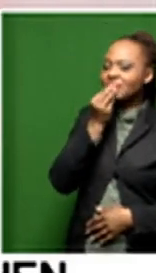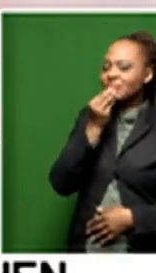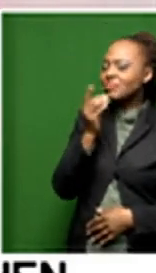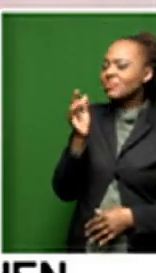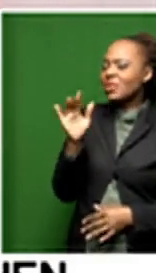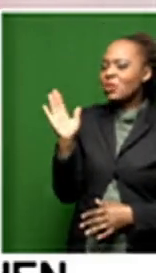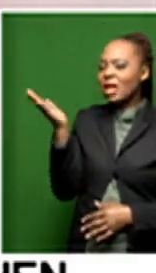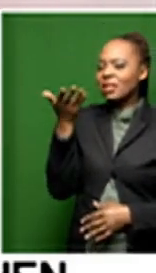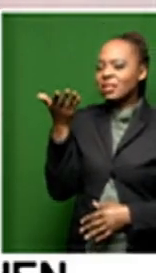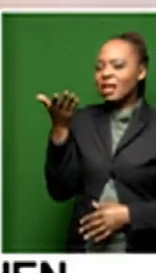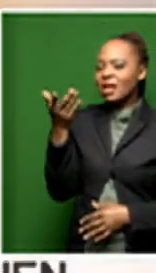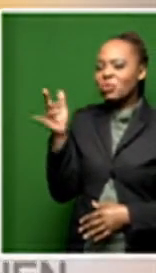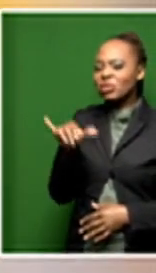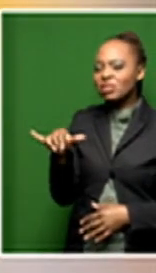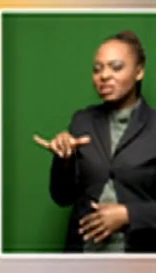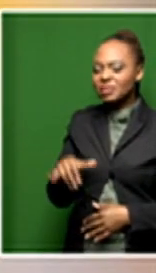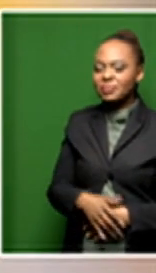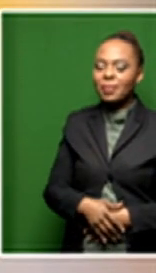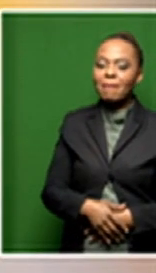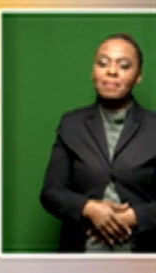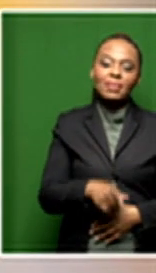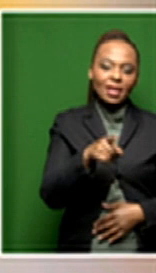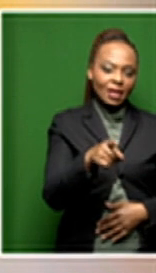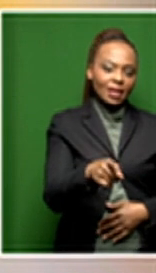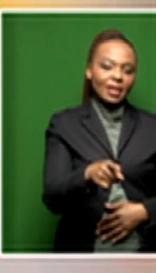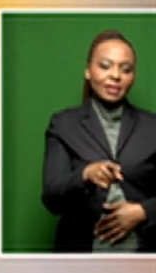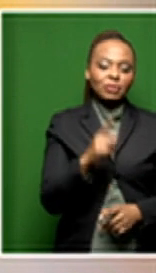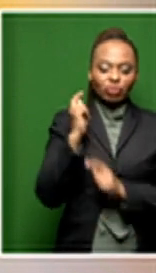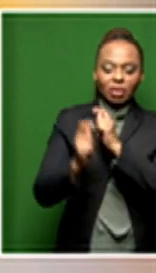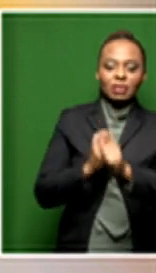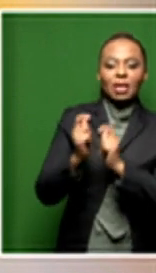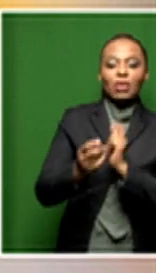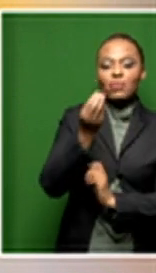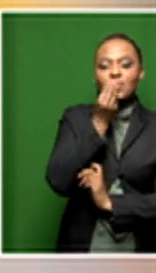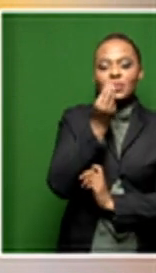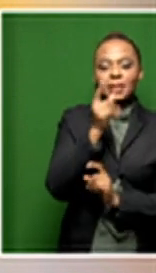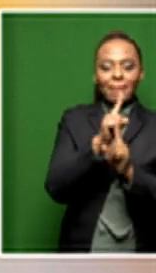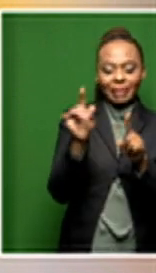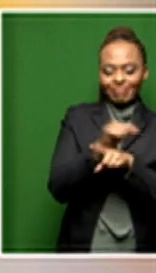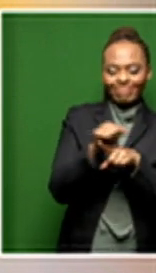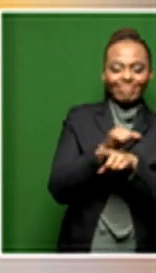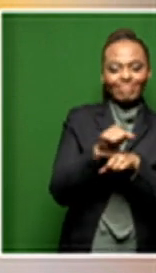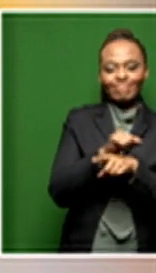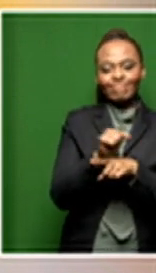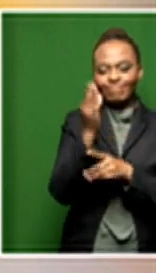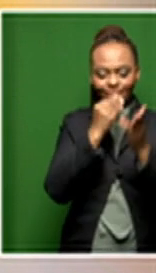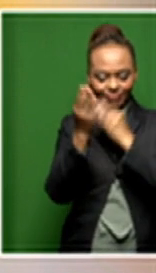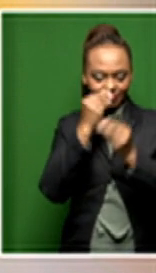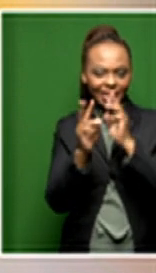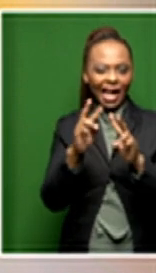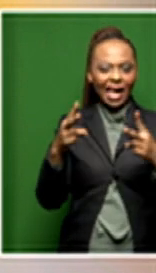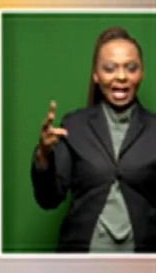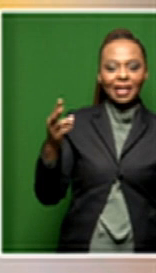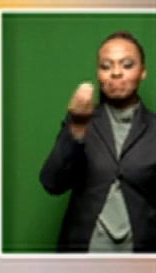I personally love traditional food, but I have been trained in making all kinds of food, all kinds of cuisines, but